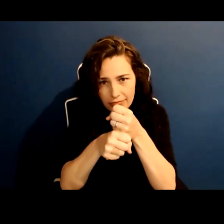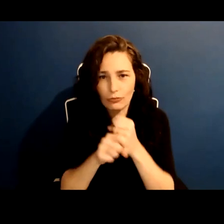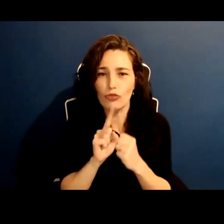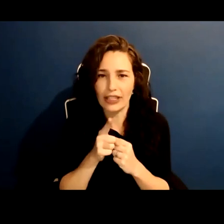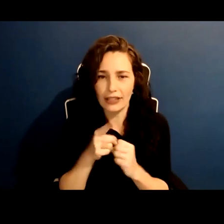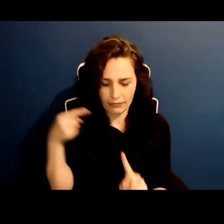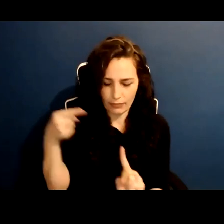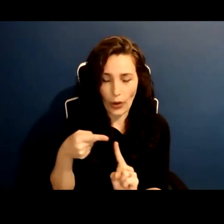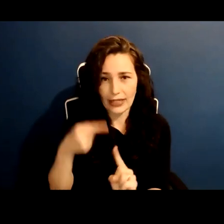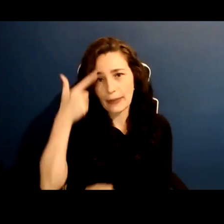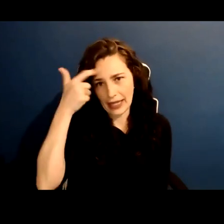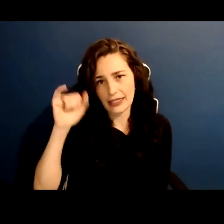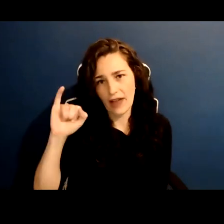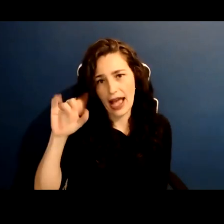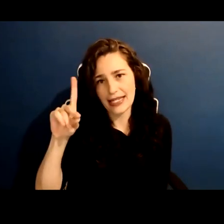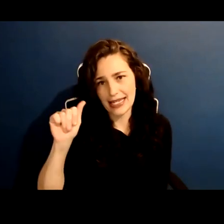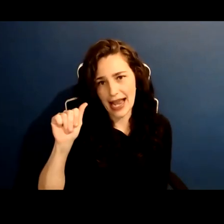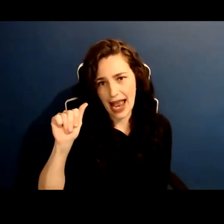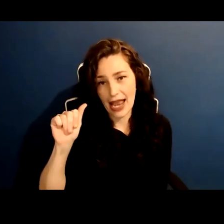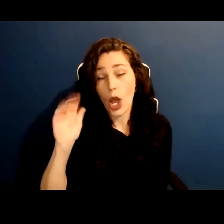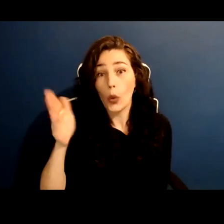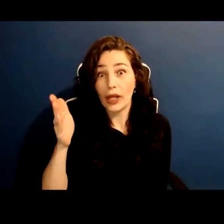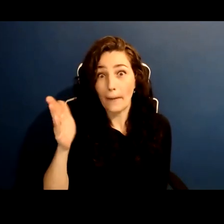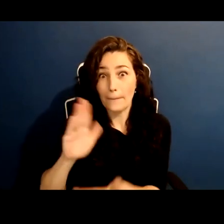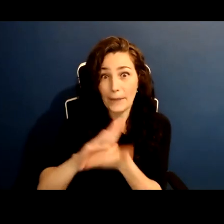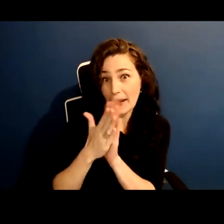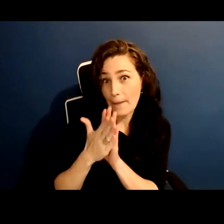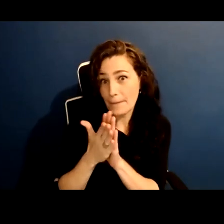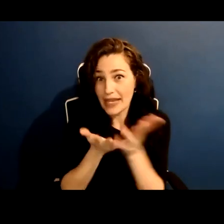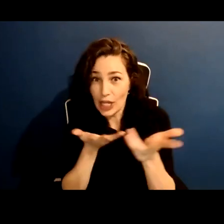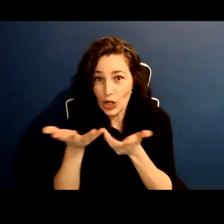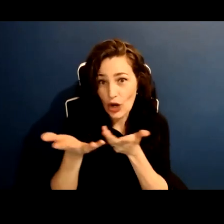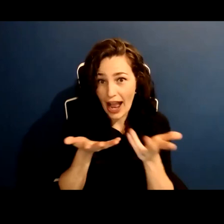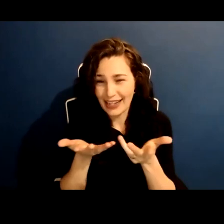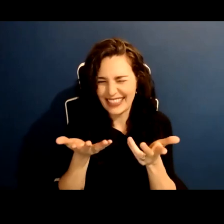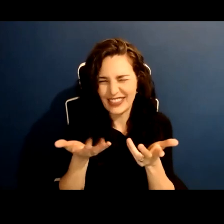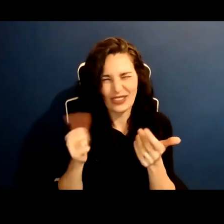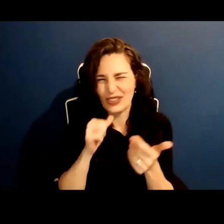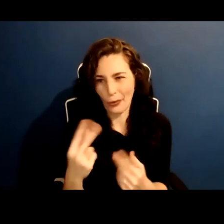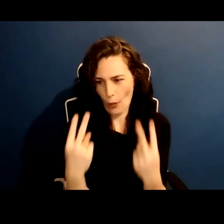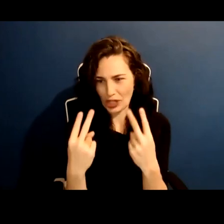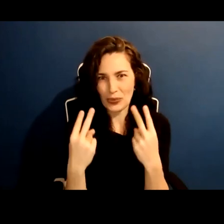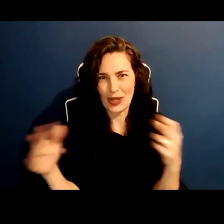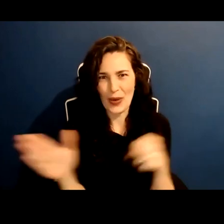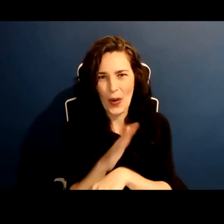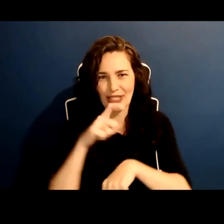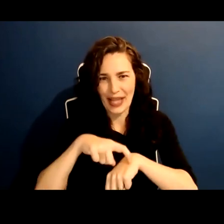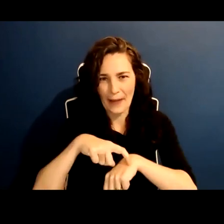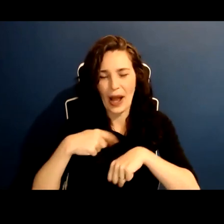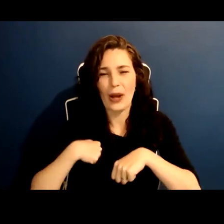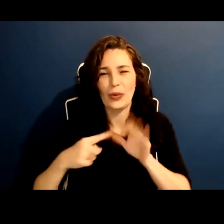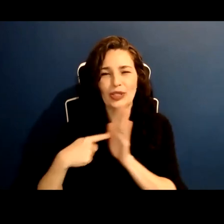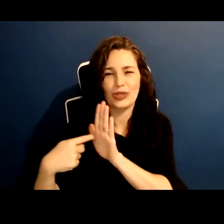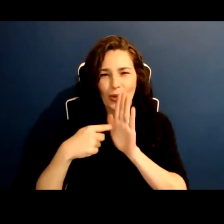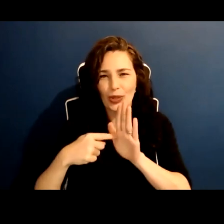a slide. This is when we get interactive so you don't see me the whole time. You were brought here